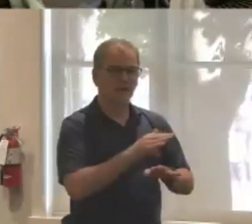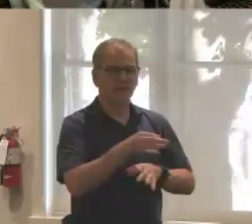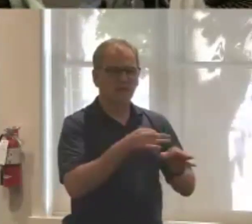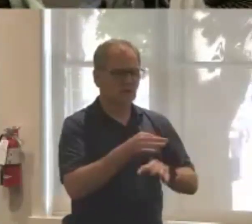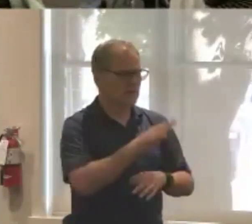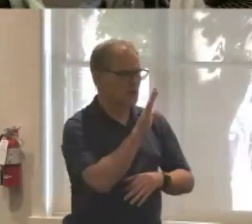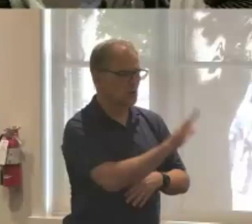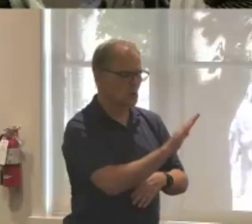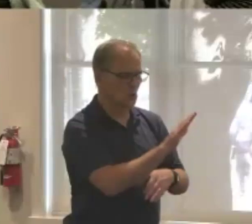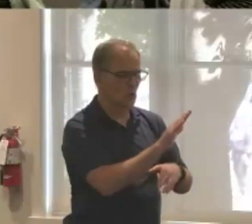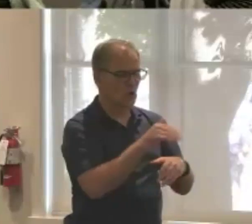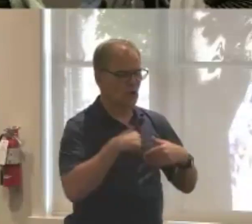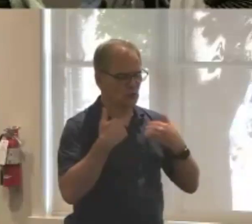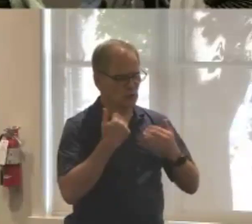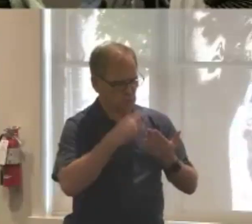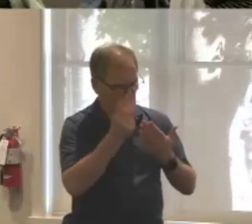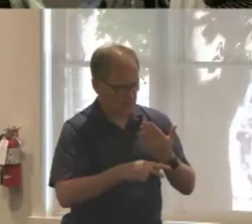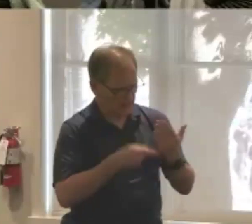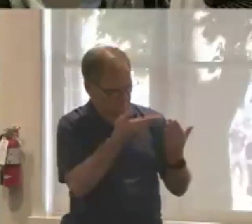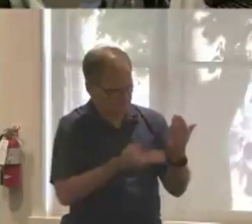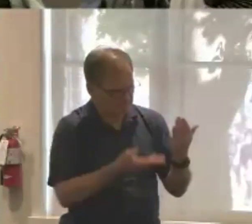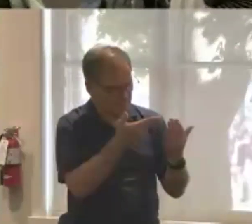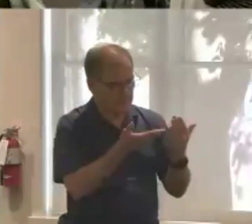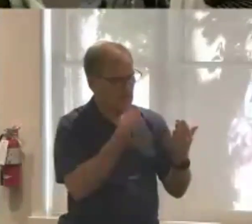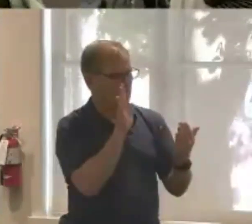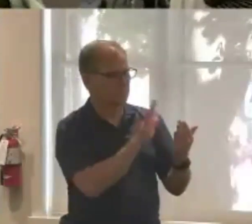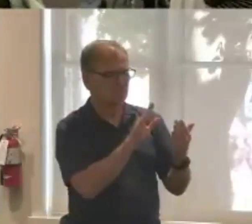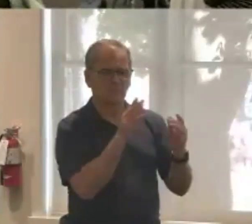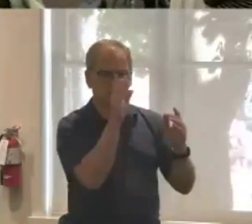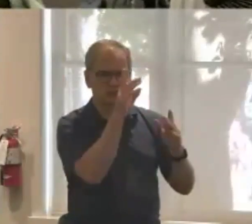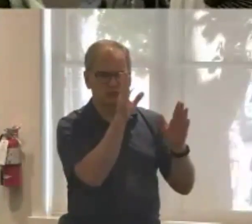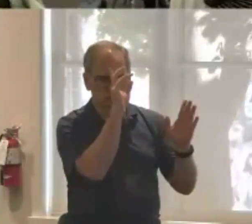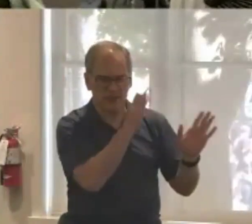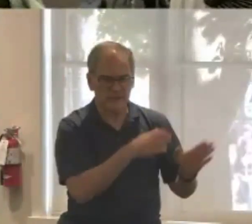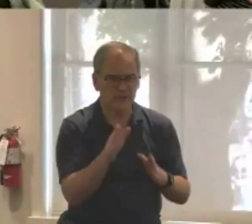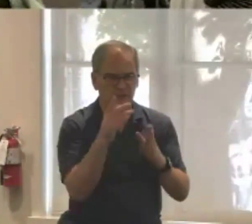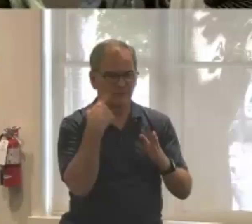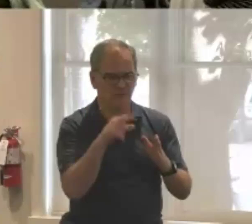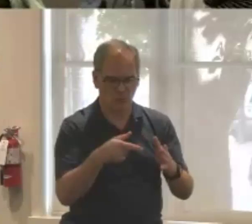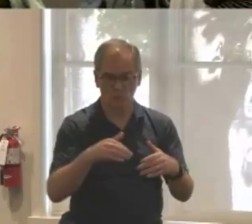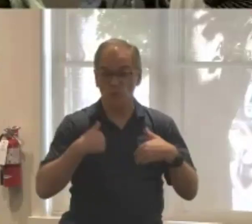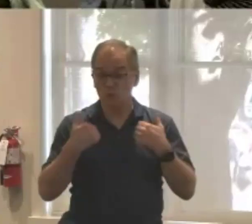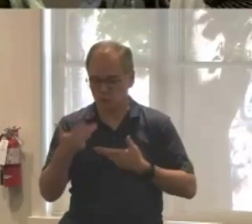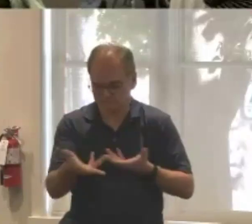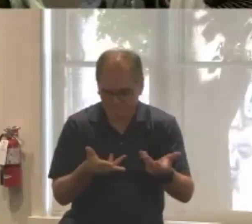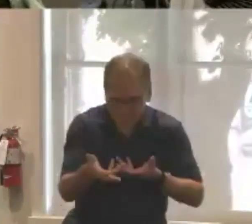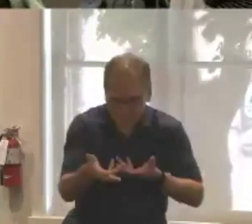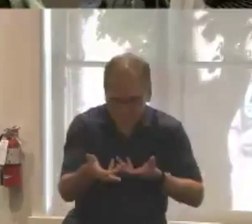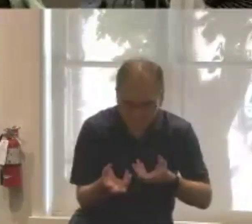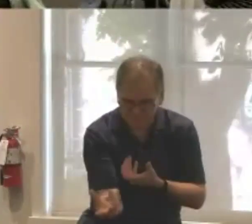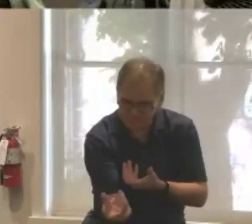and strategies for engaging newcomer youth. Briefly outline the characteristic of youth